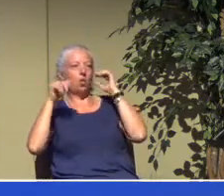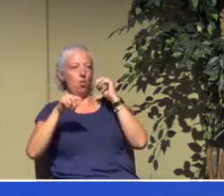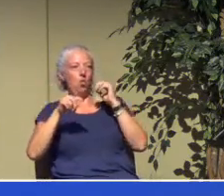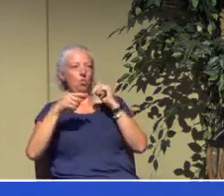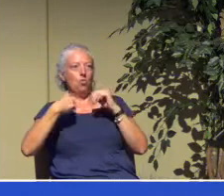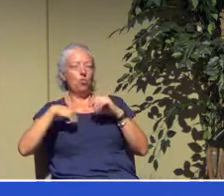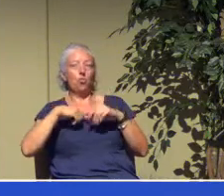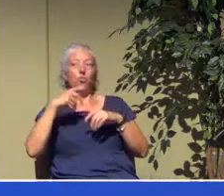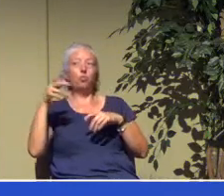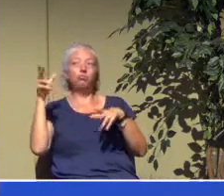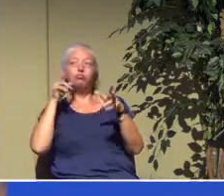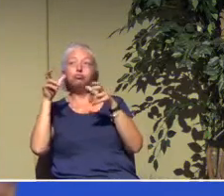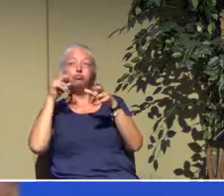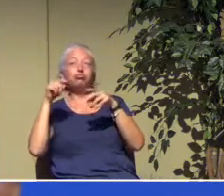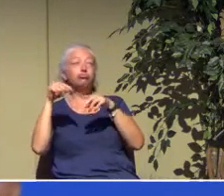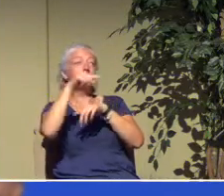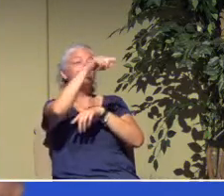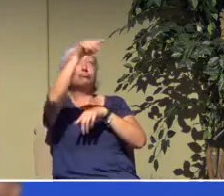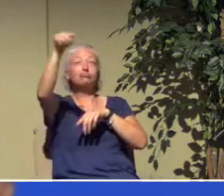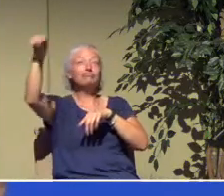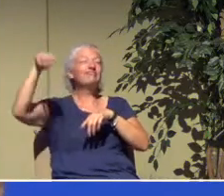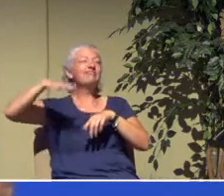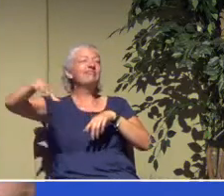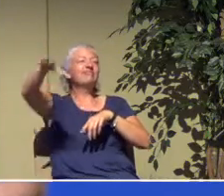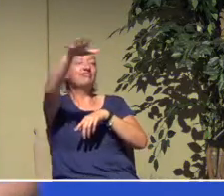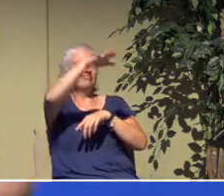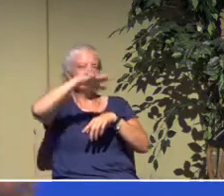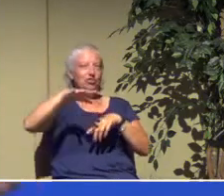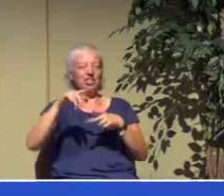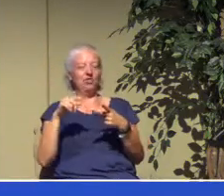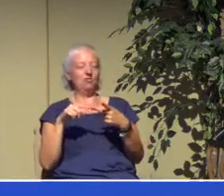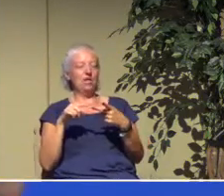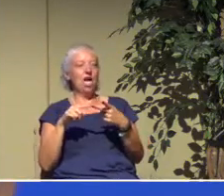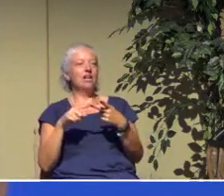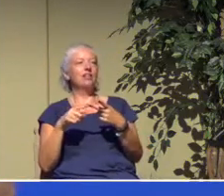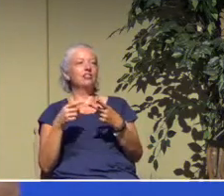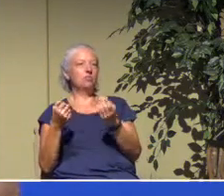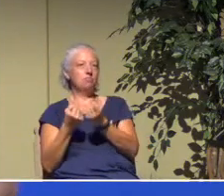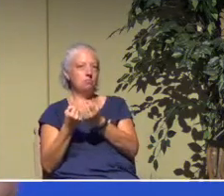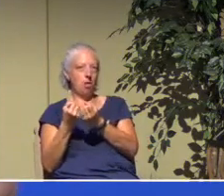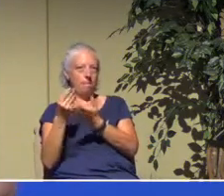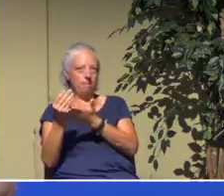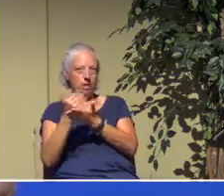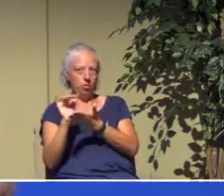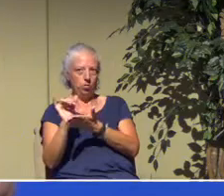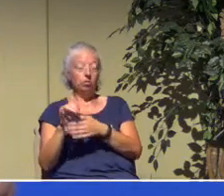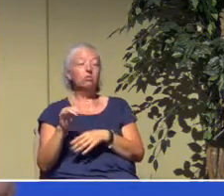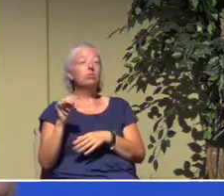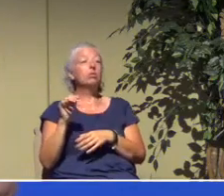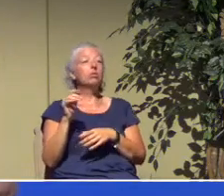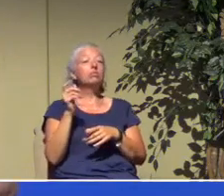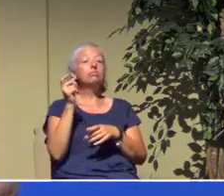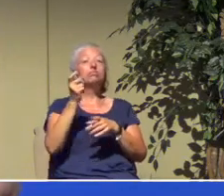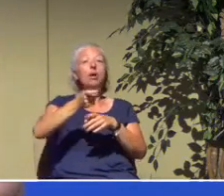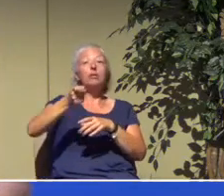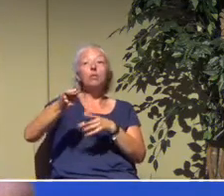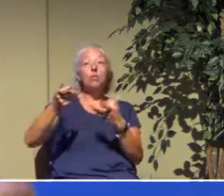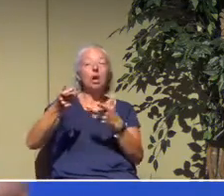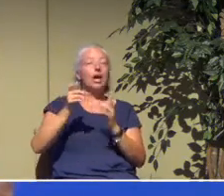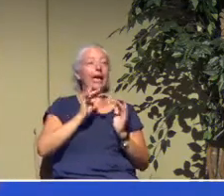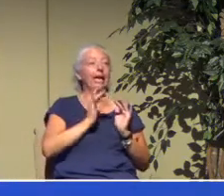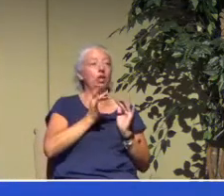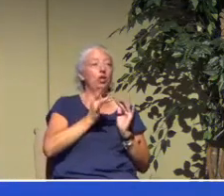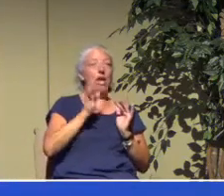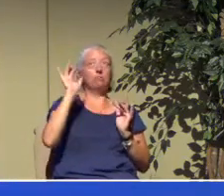from this place to that place around town. And you can give in the foyer, in the baskets there, or you can give